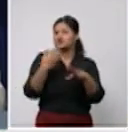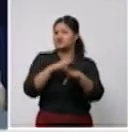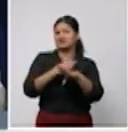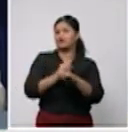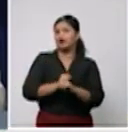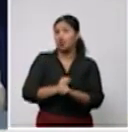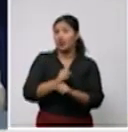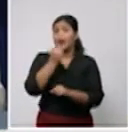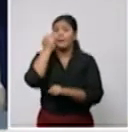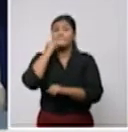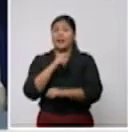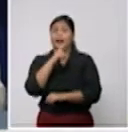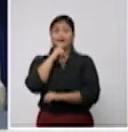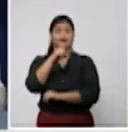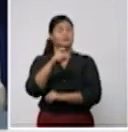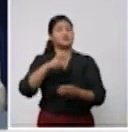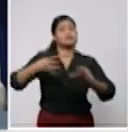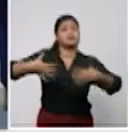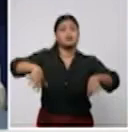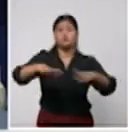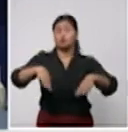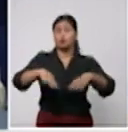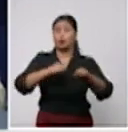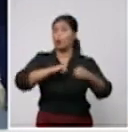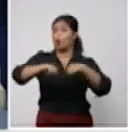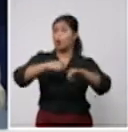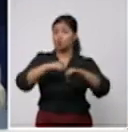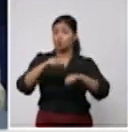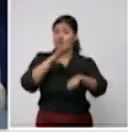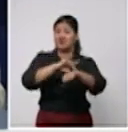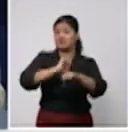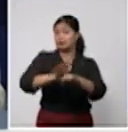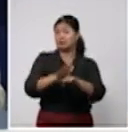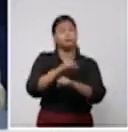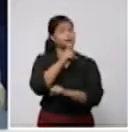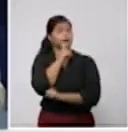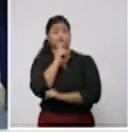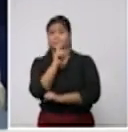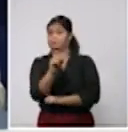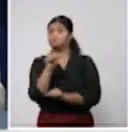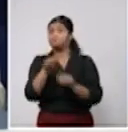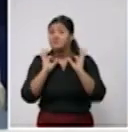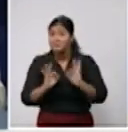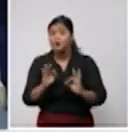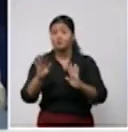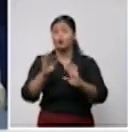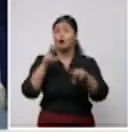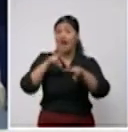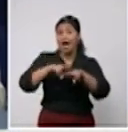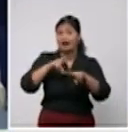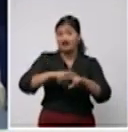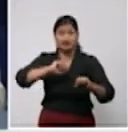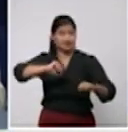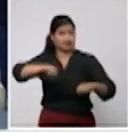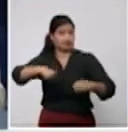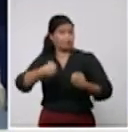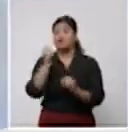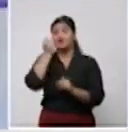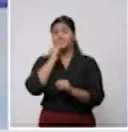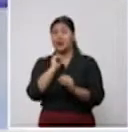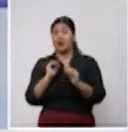in the province of Las Tunas. Yesterday's results therefore mean that